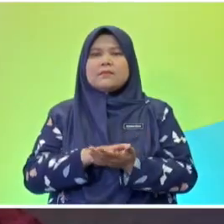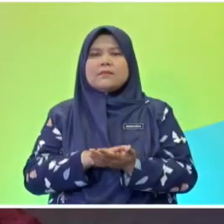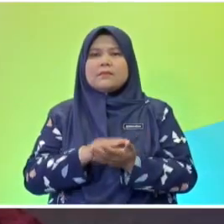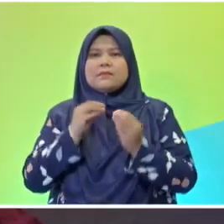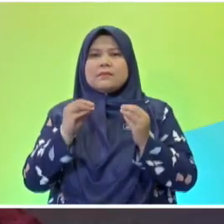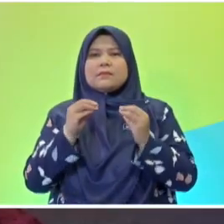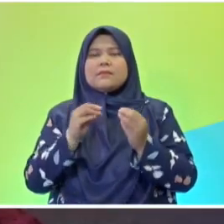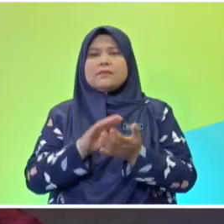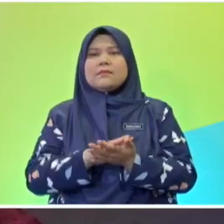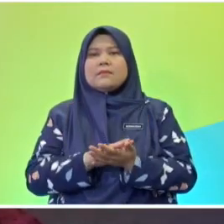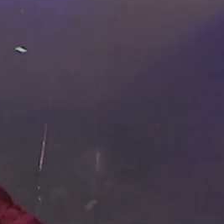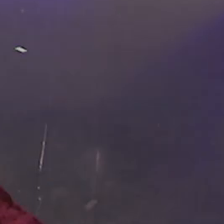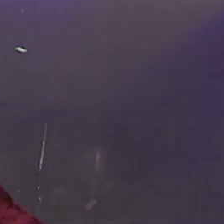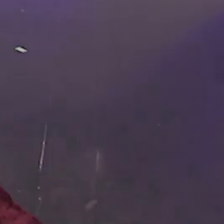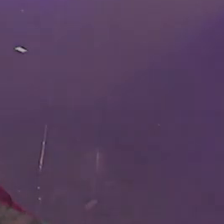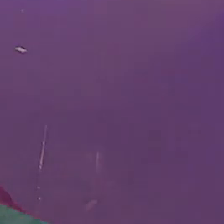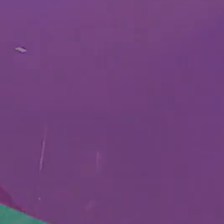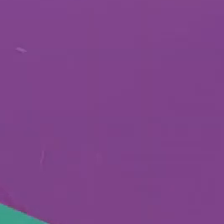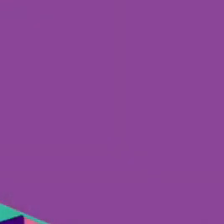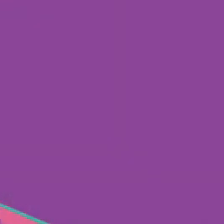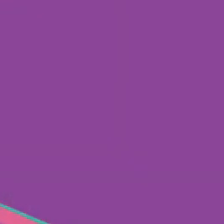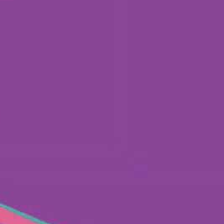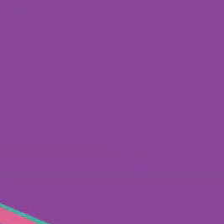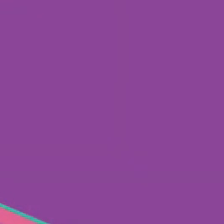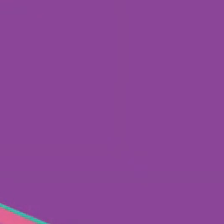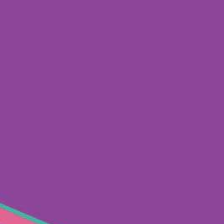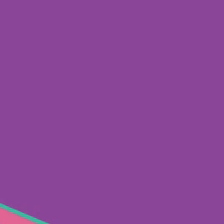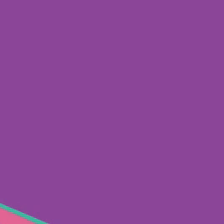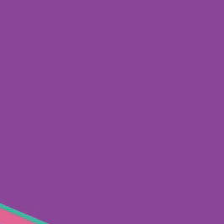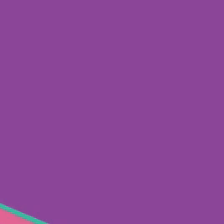Okay, so we're looking at this and then this one.